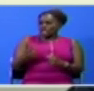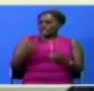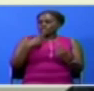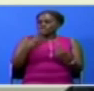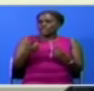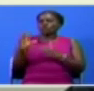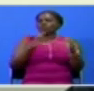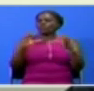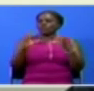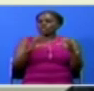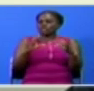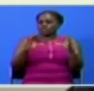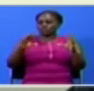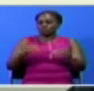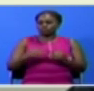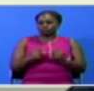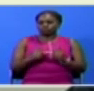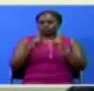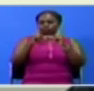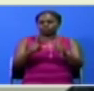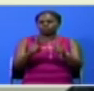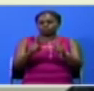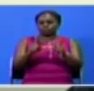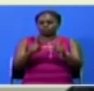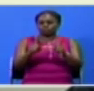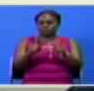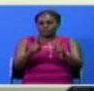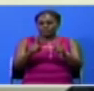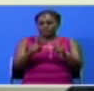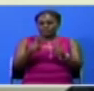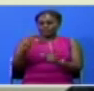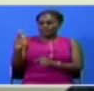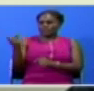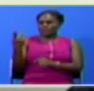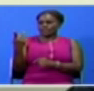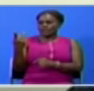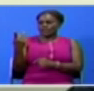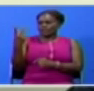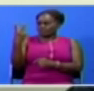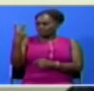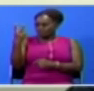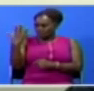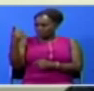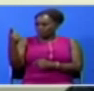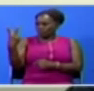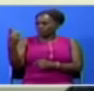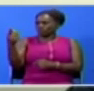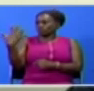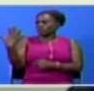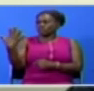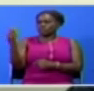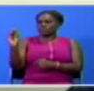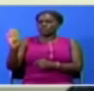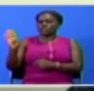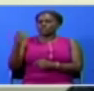Limited has been gifted a mobile license costing Kenyans $5.2 billion. We must state from the